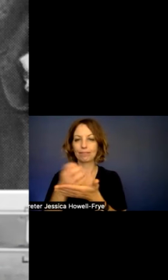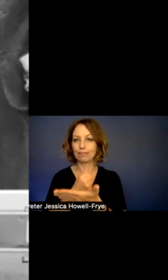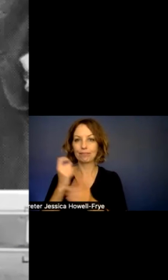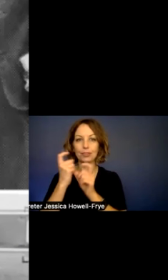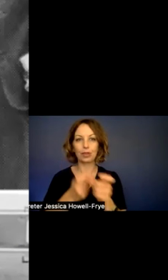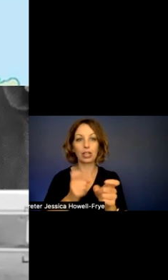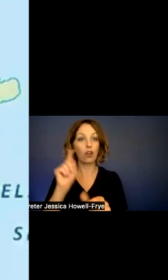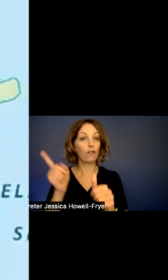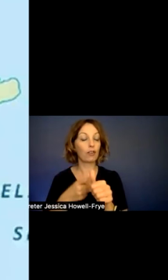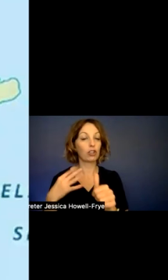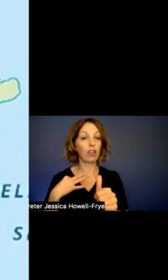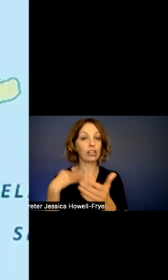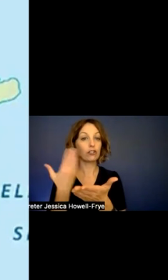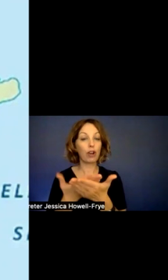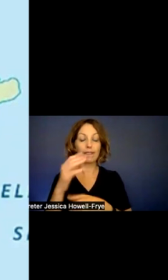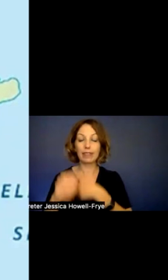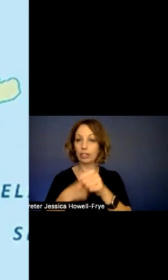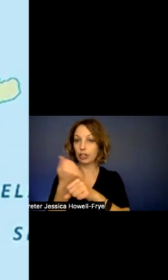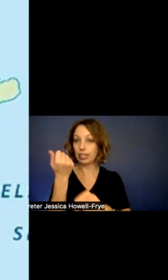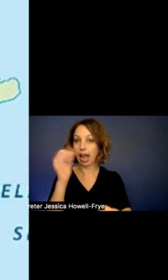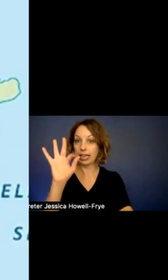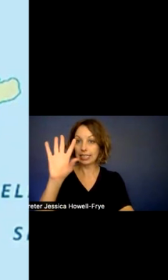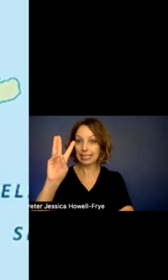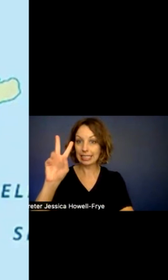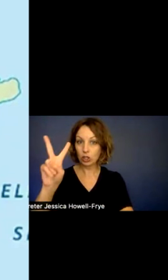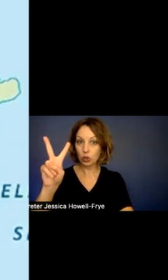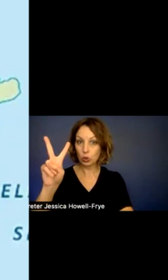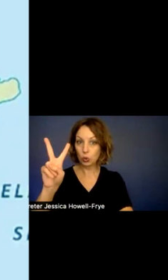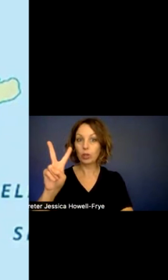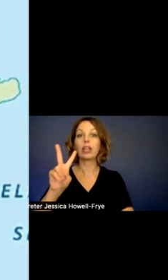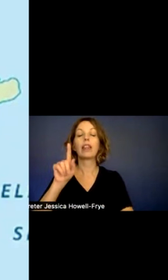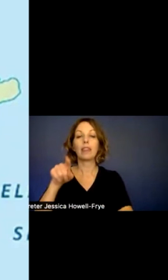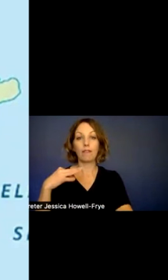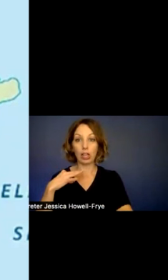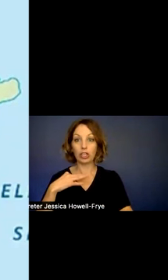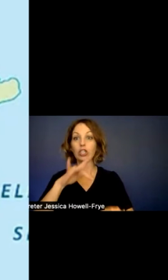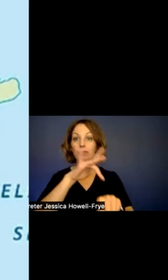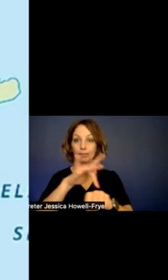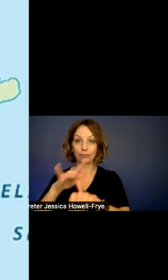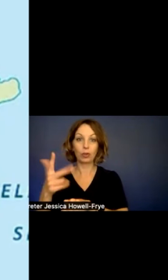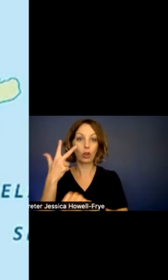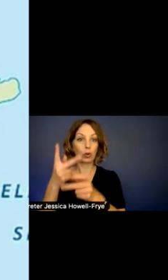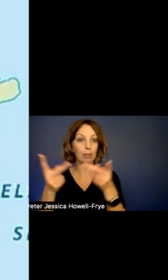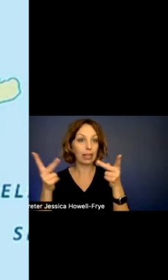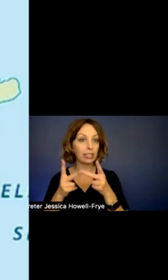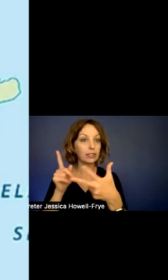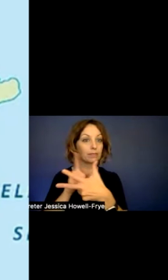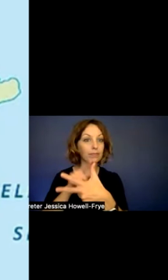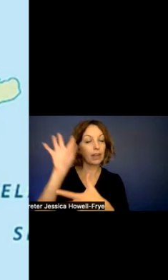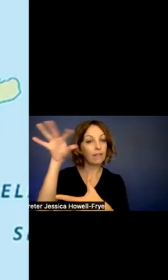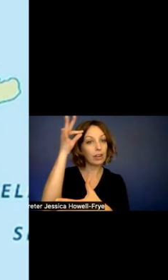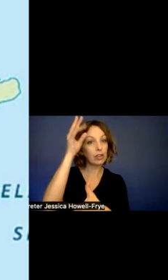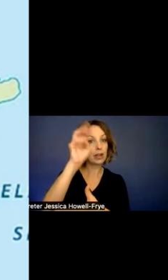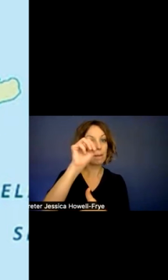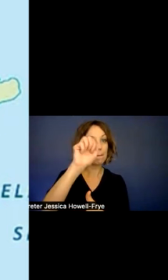1962. These volunteers actually were posted to three different entities: the Federation of Malaya, the British Crown Colony